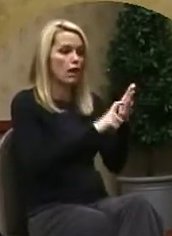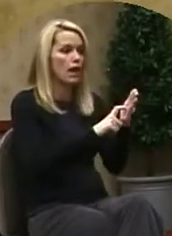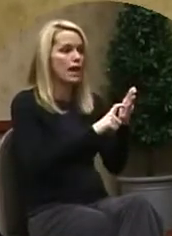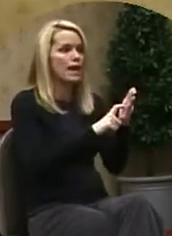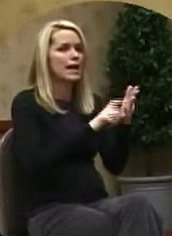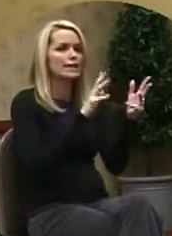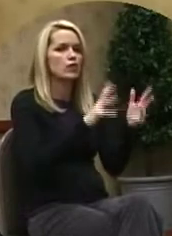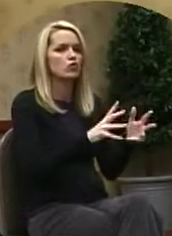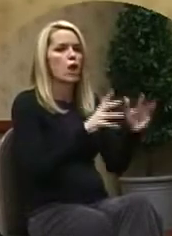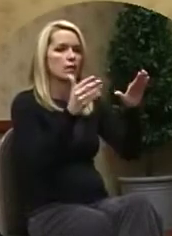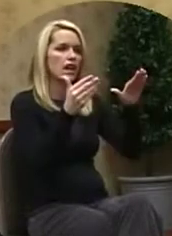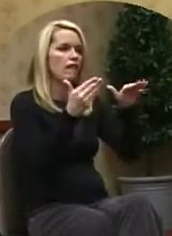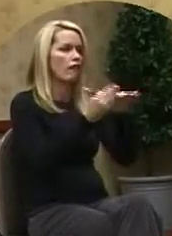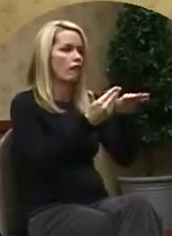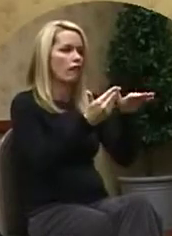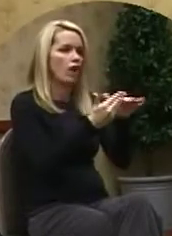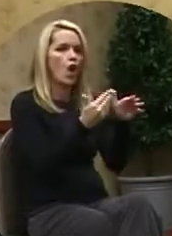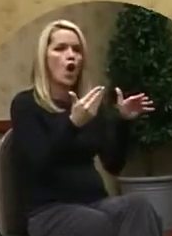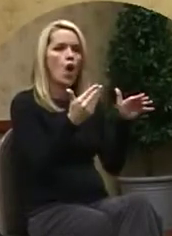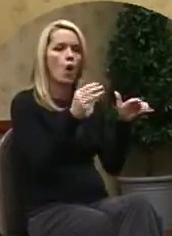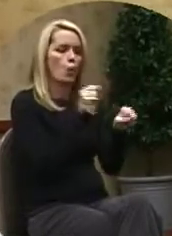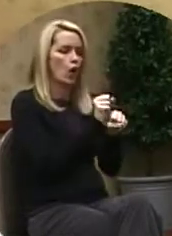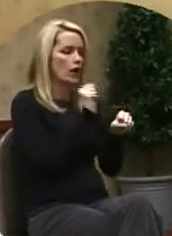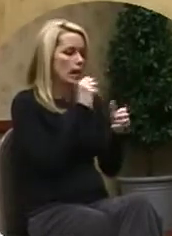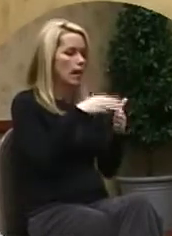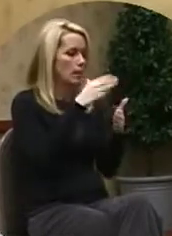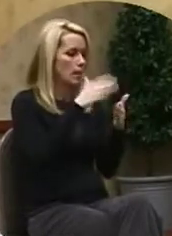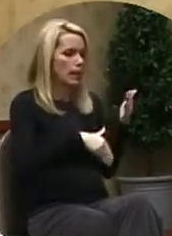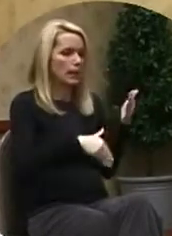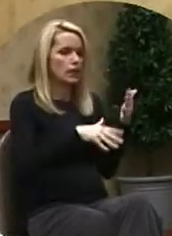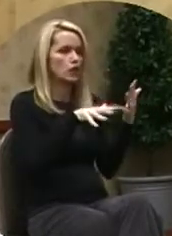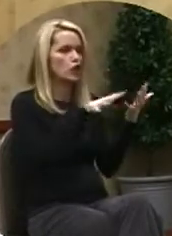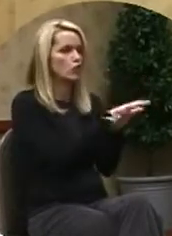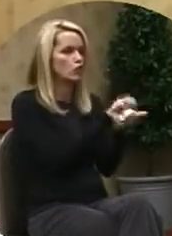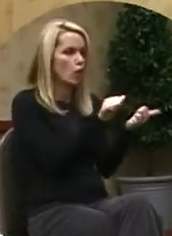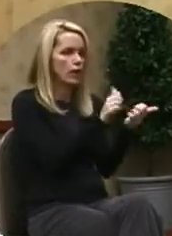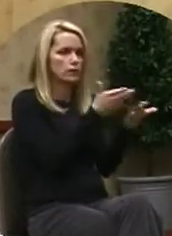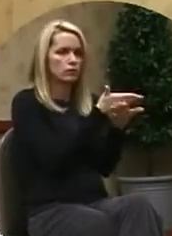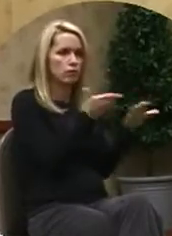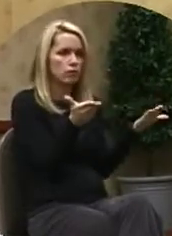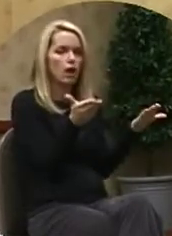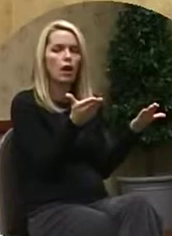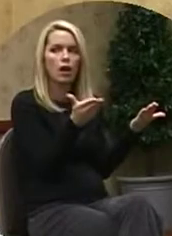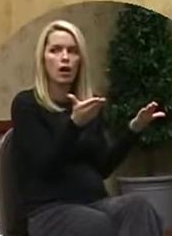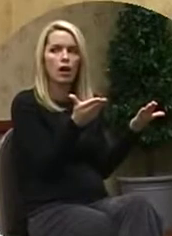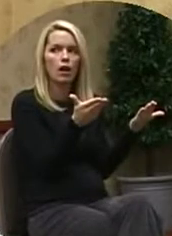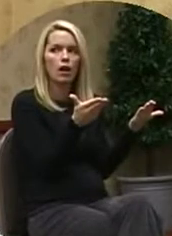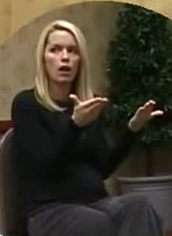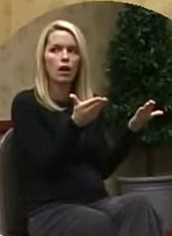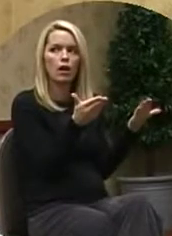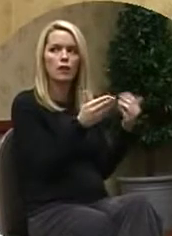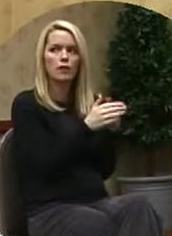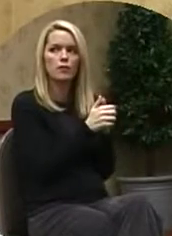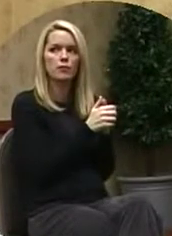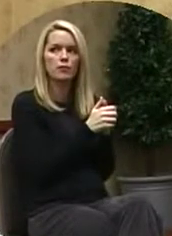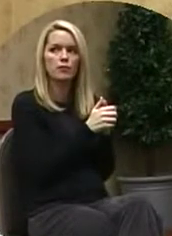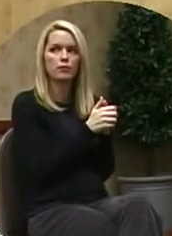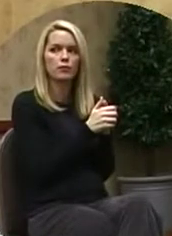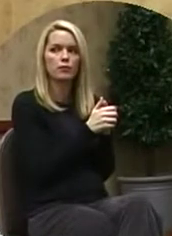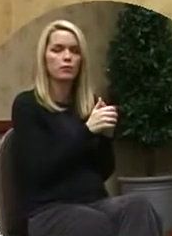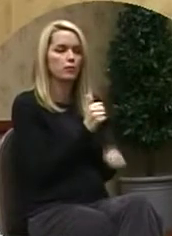disruptive, work is not completed, and he destroys objects. There's also refusal to